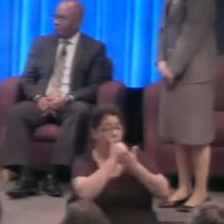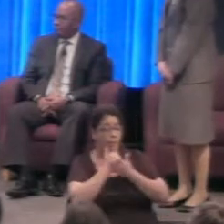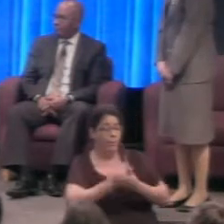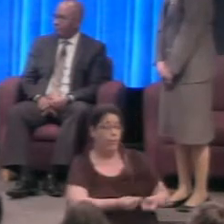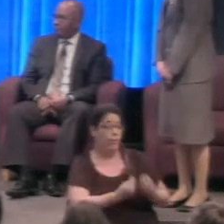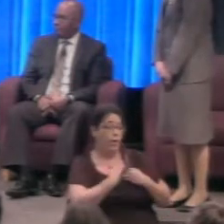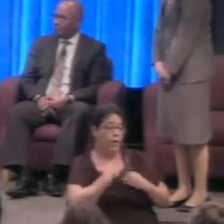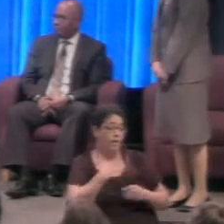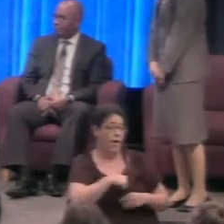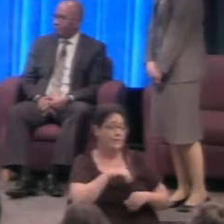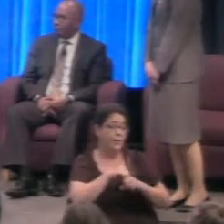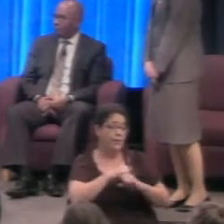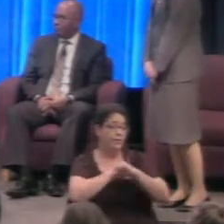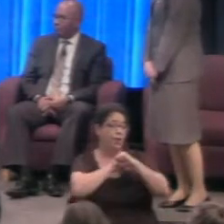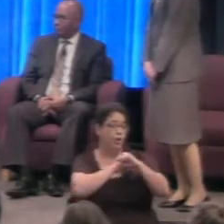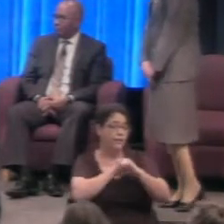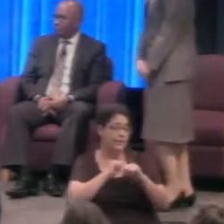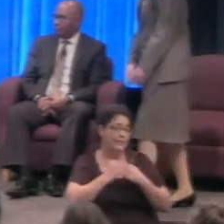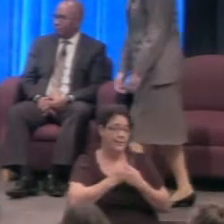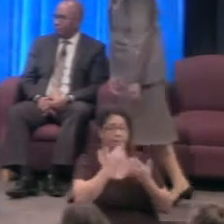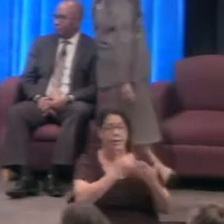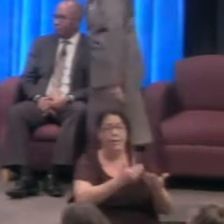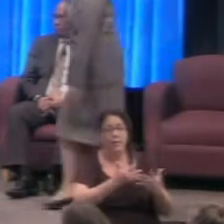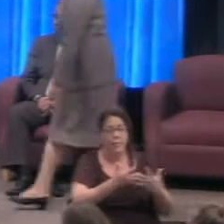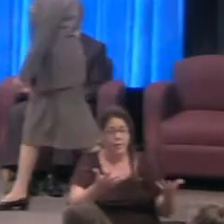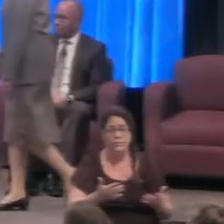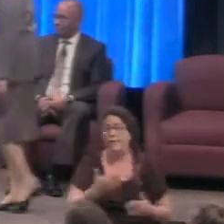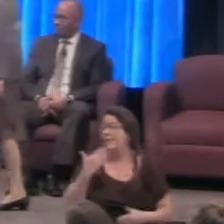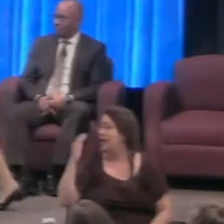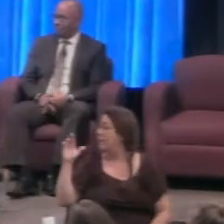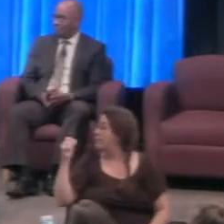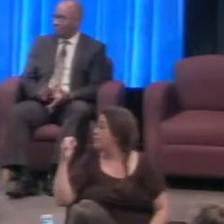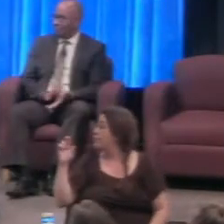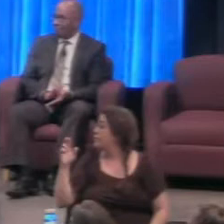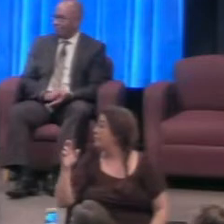in security. Thank you very much. Thank you,